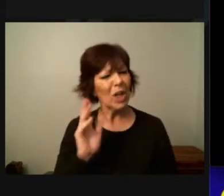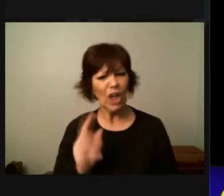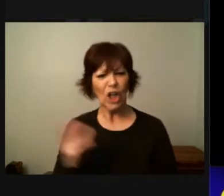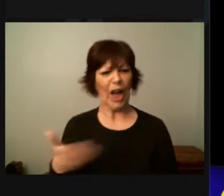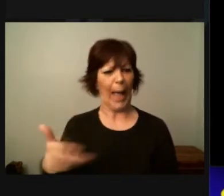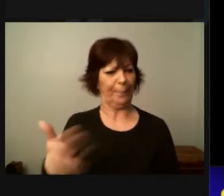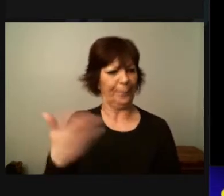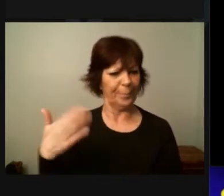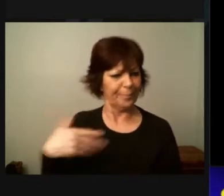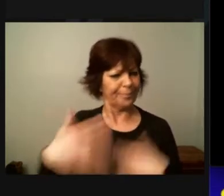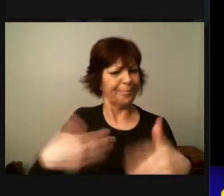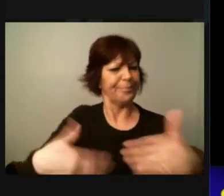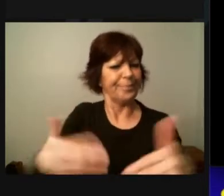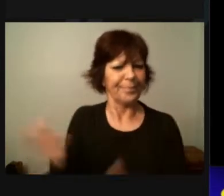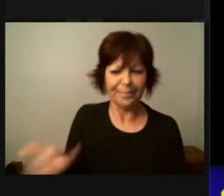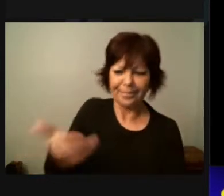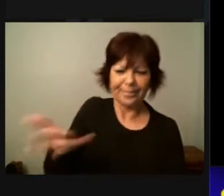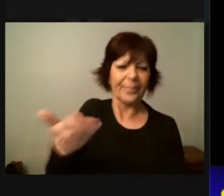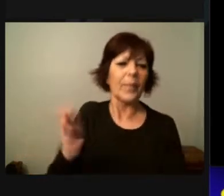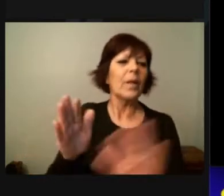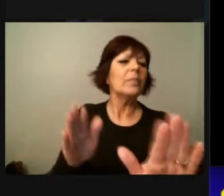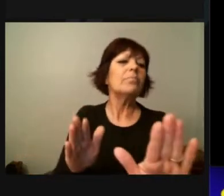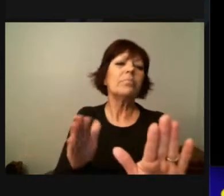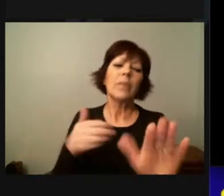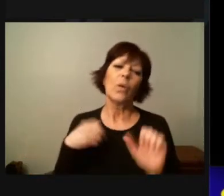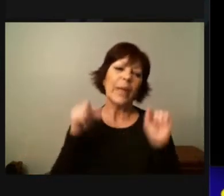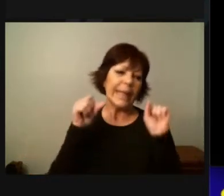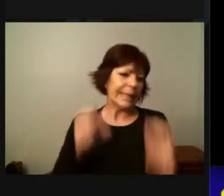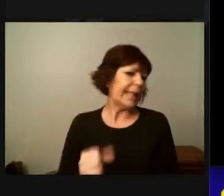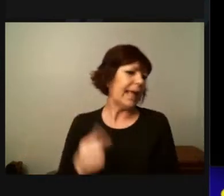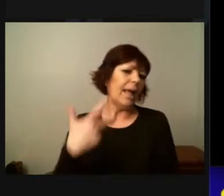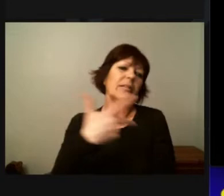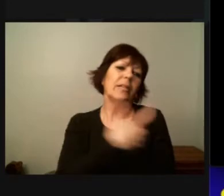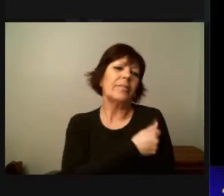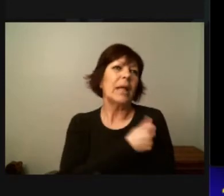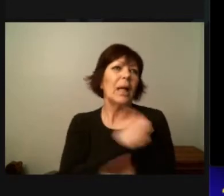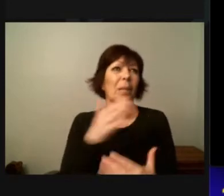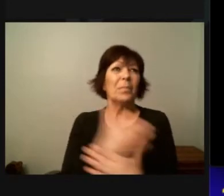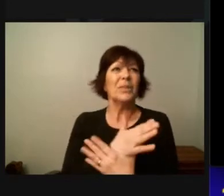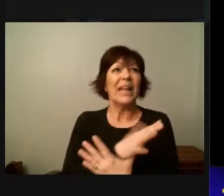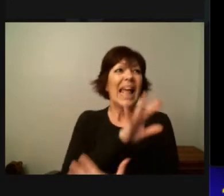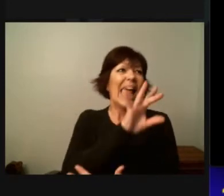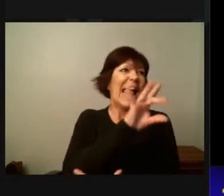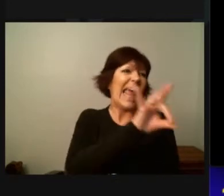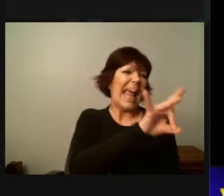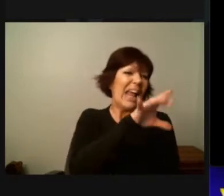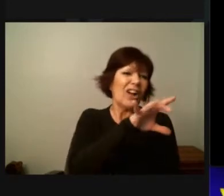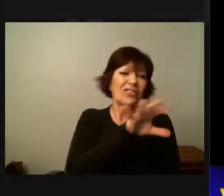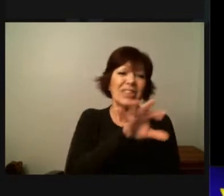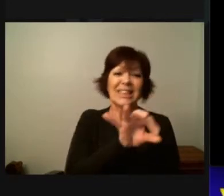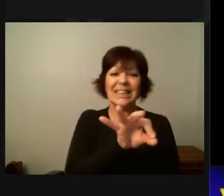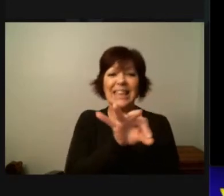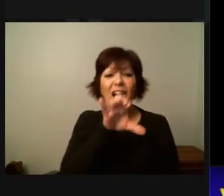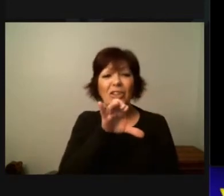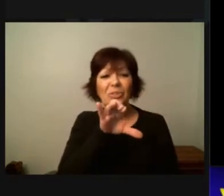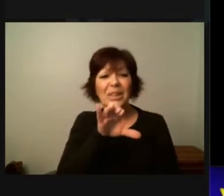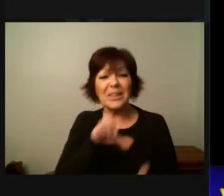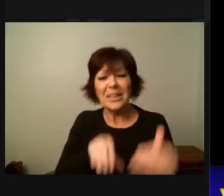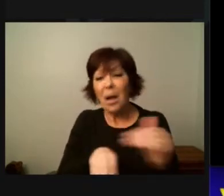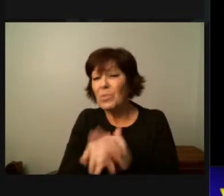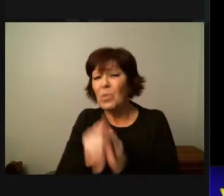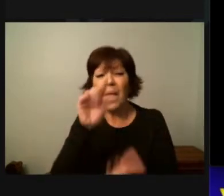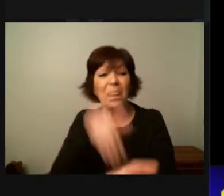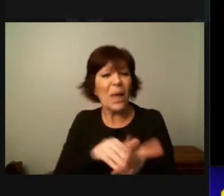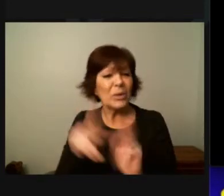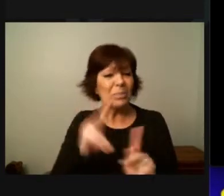you go to a pod. We can vaccinate somewhere between 800 to 900, sometimes up to 1,000 people a day. We